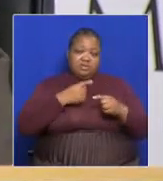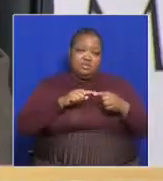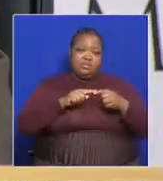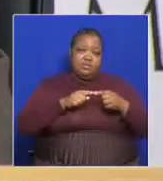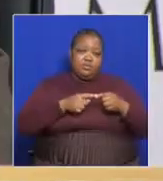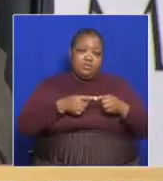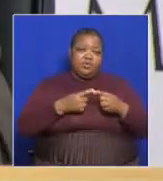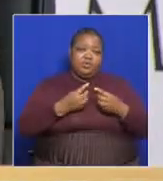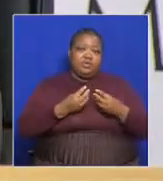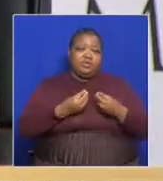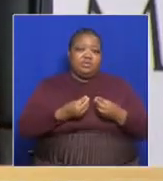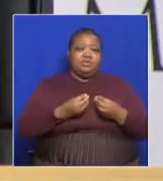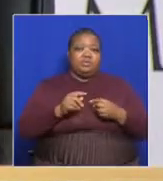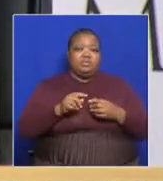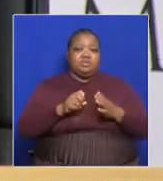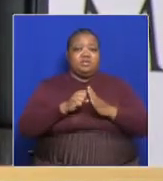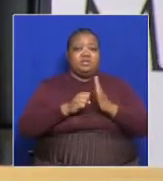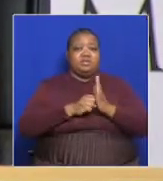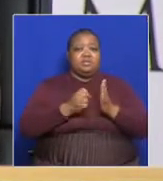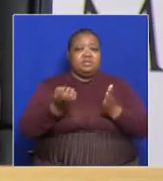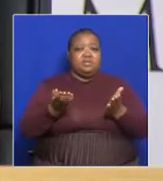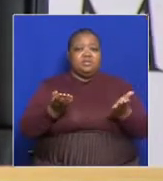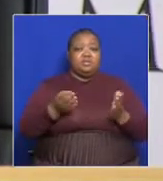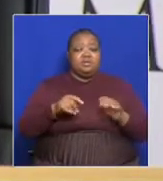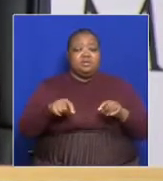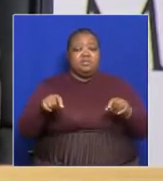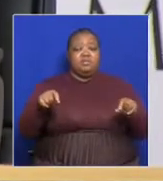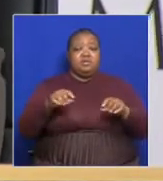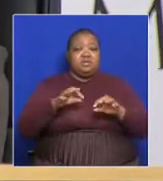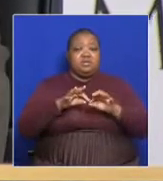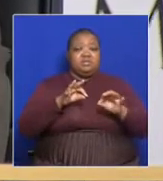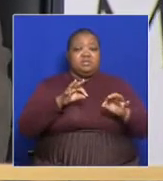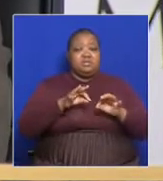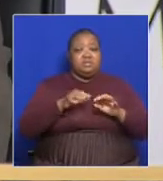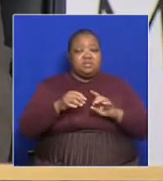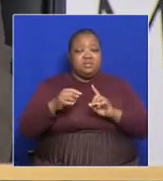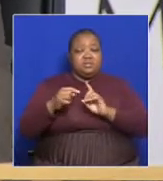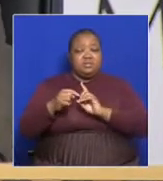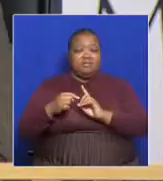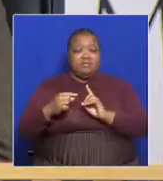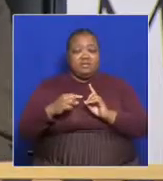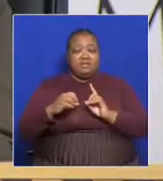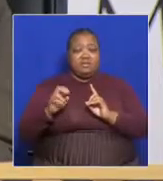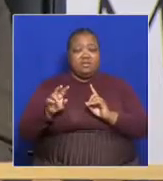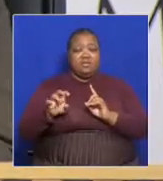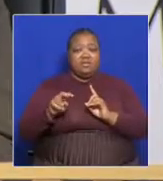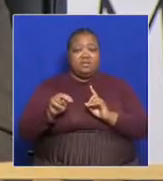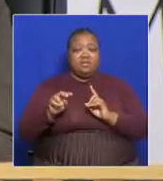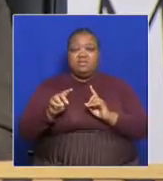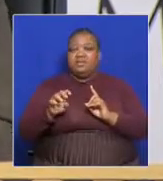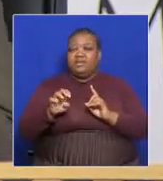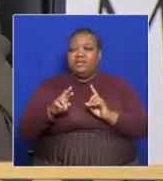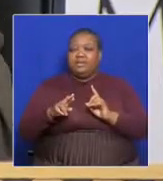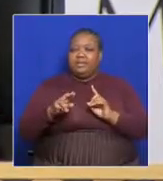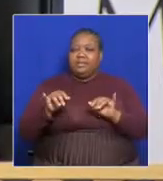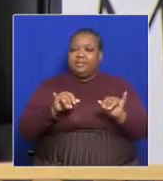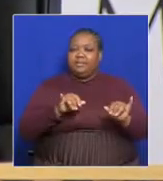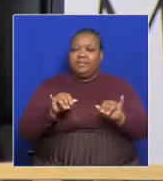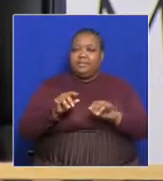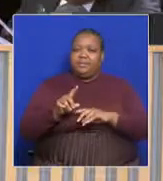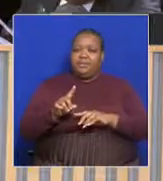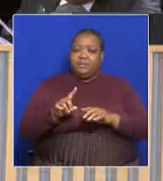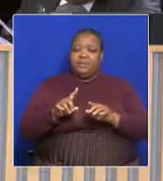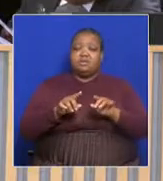taken from these individuals, I can't say specifically for Governor, but what I've noticed a trend that all of these statements seem to follow a certain